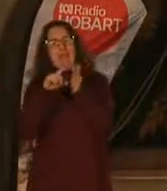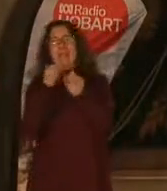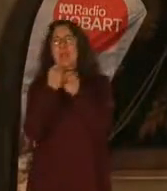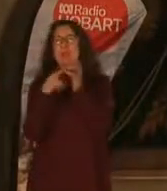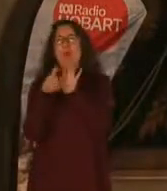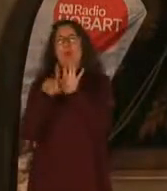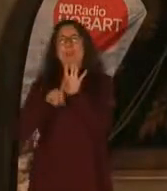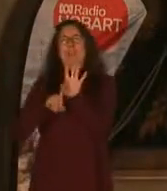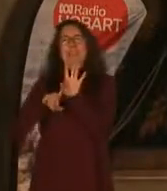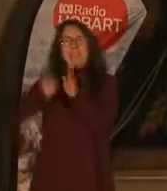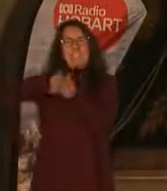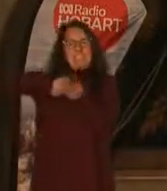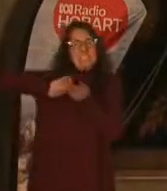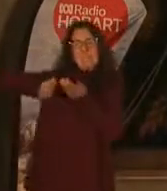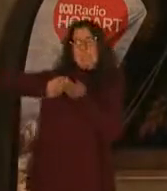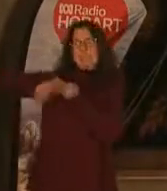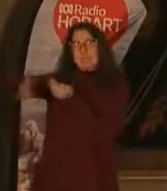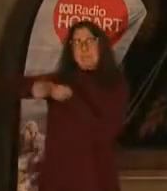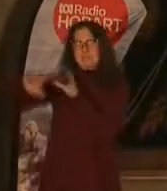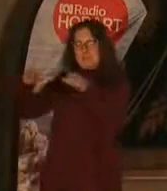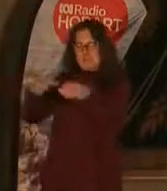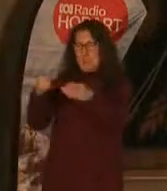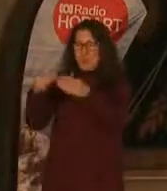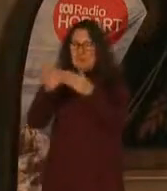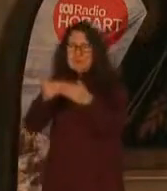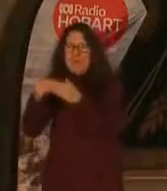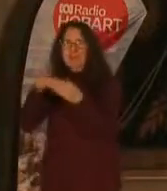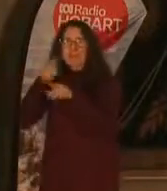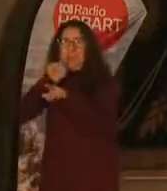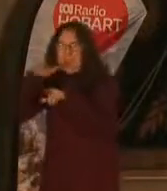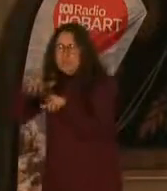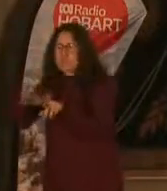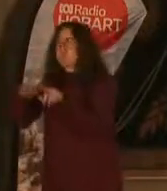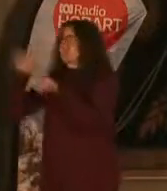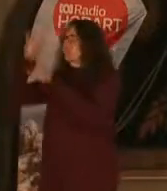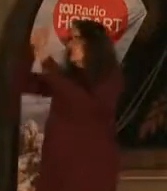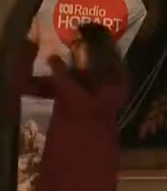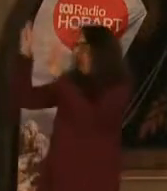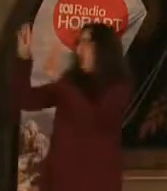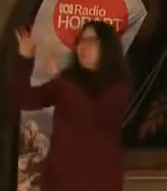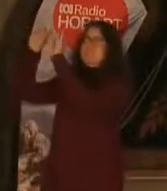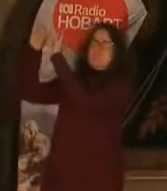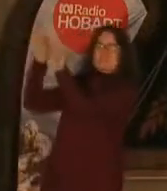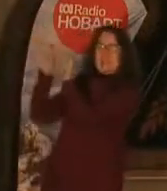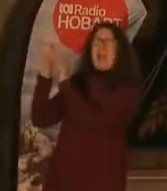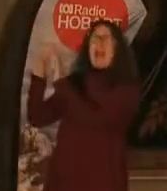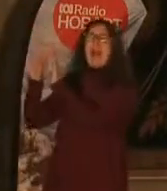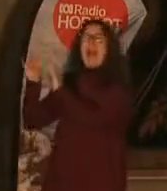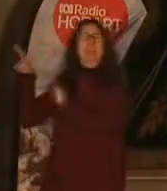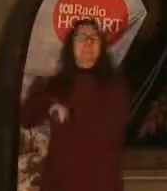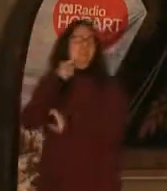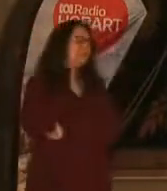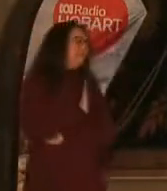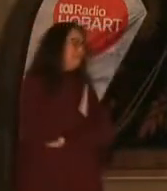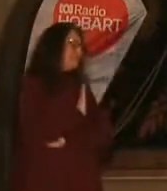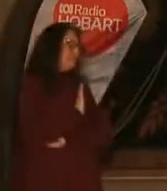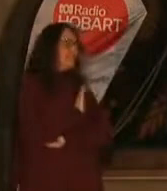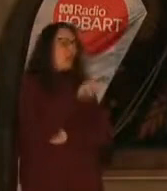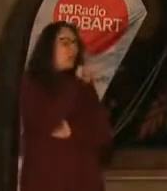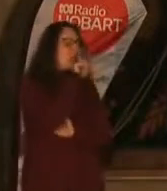studying higher research that struggle with where their concept can fit when it has to be broken into one